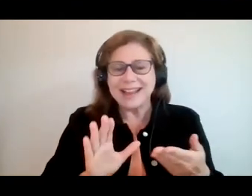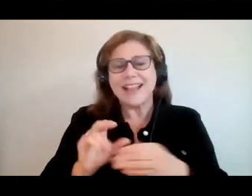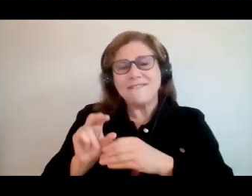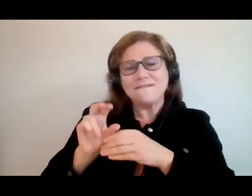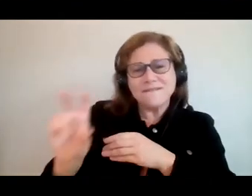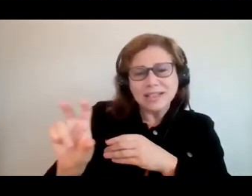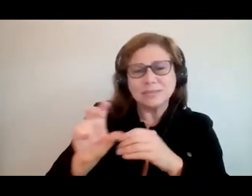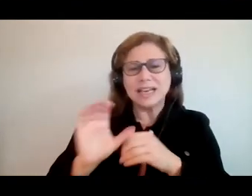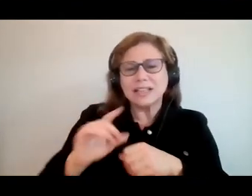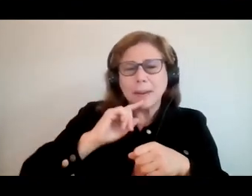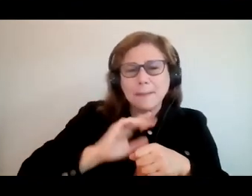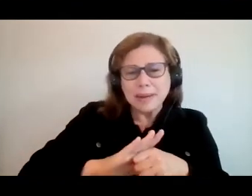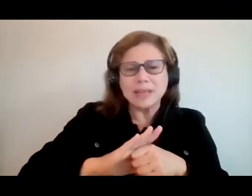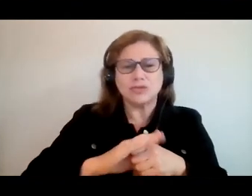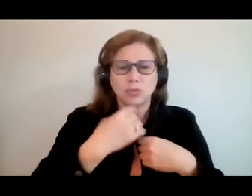storytelling.